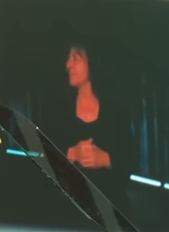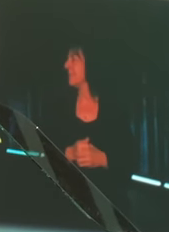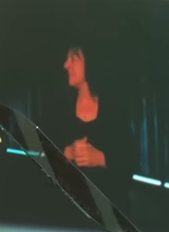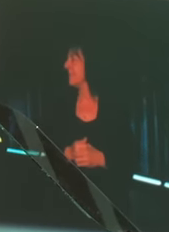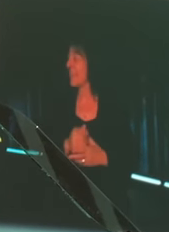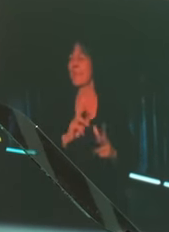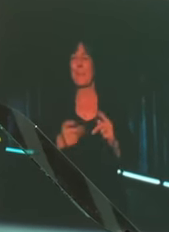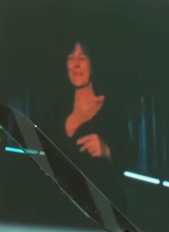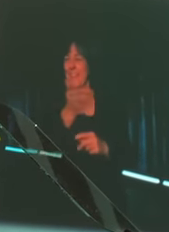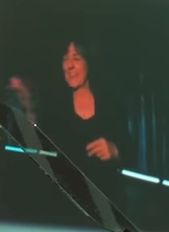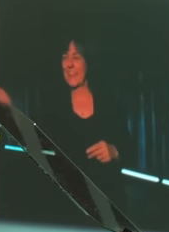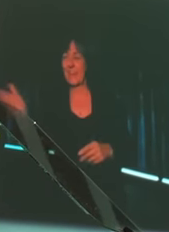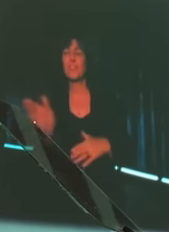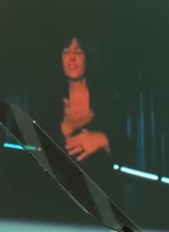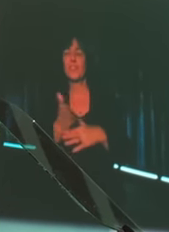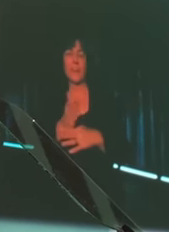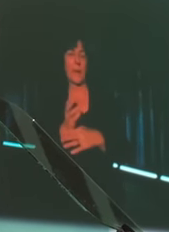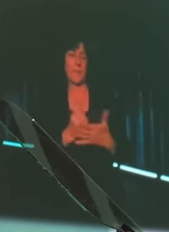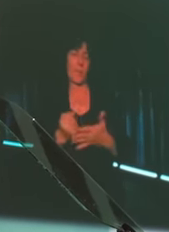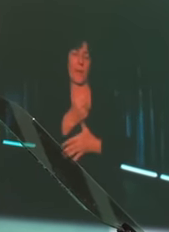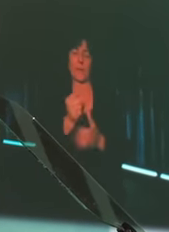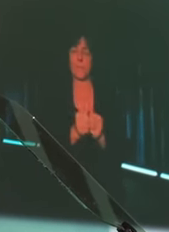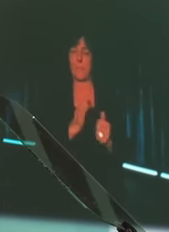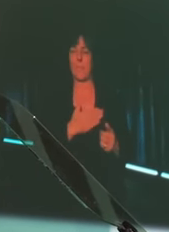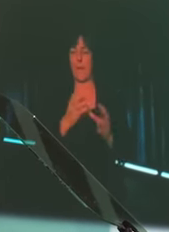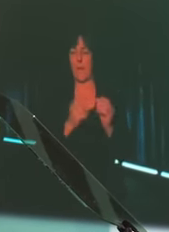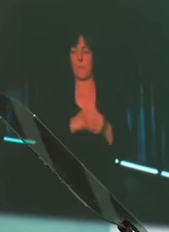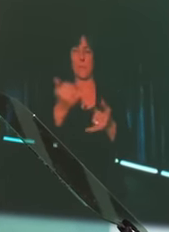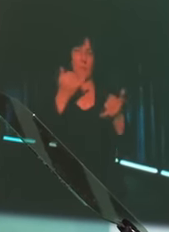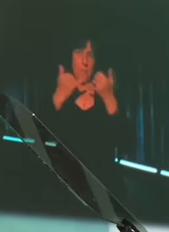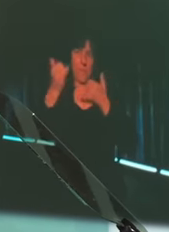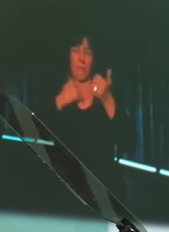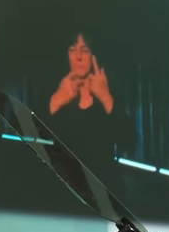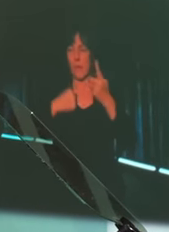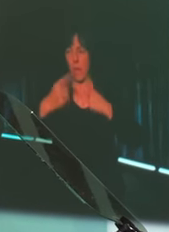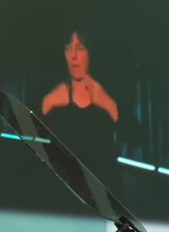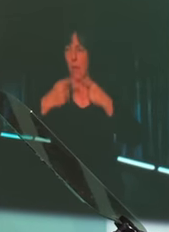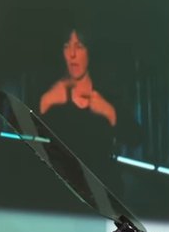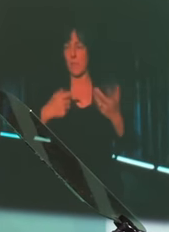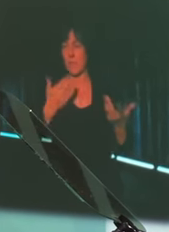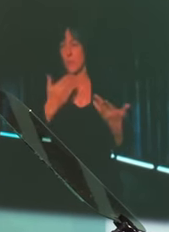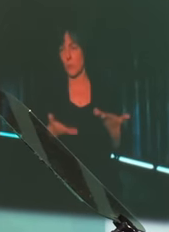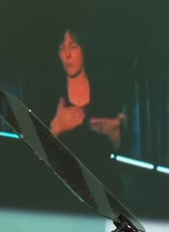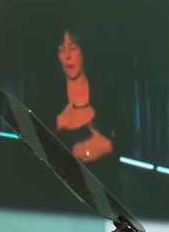the folks that are out here share priorities with my office, and I really appreciate that